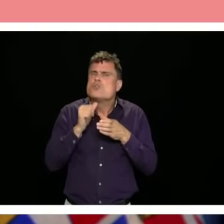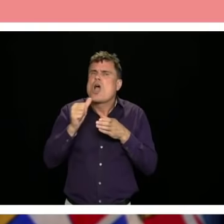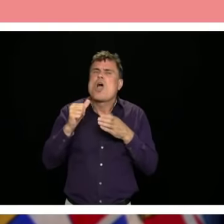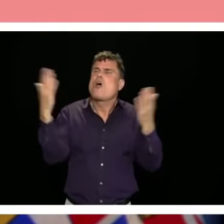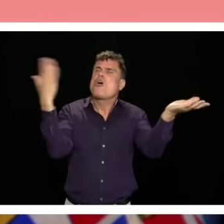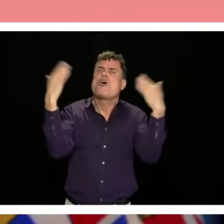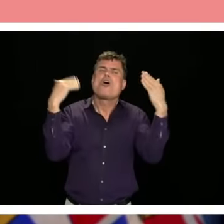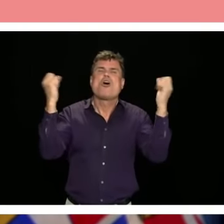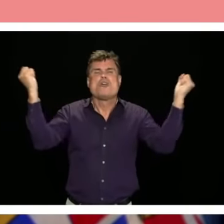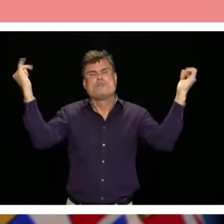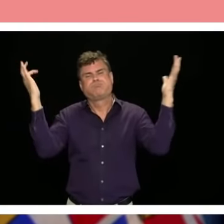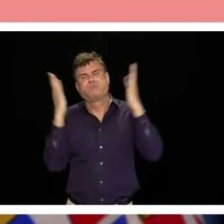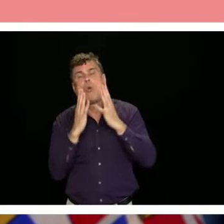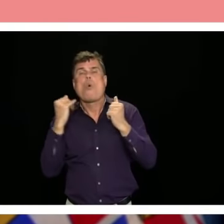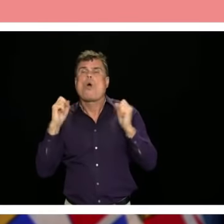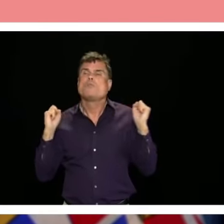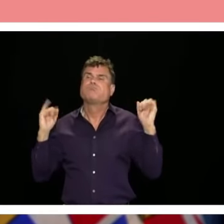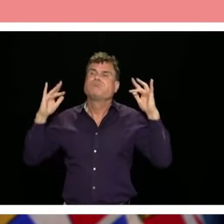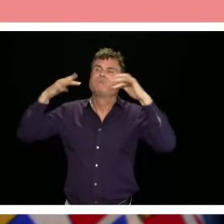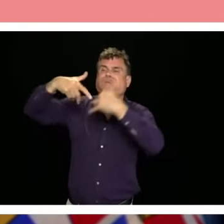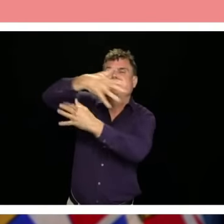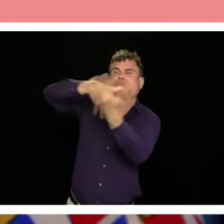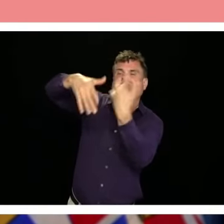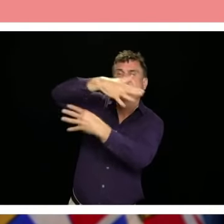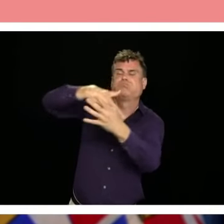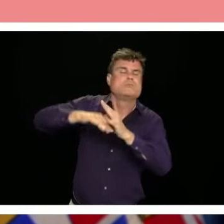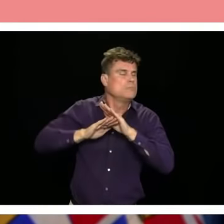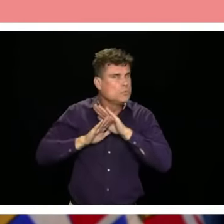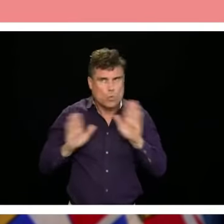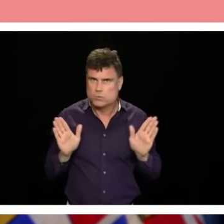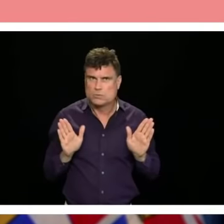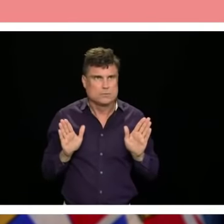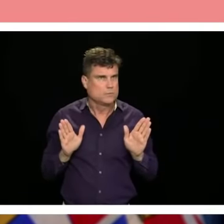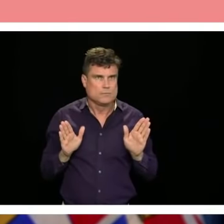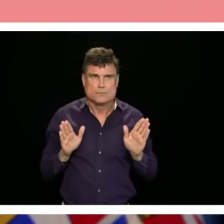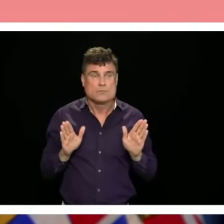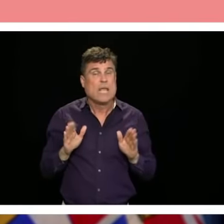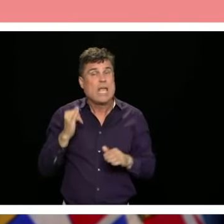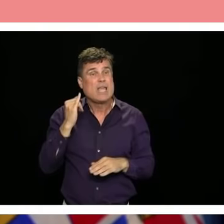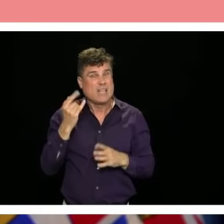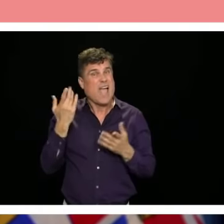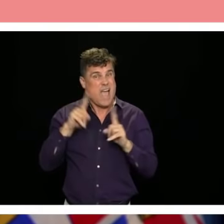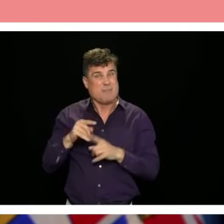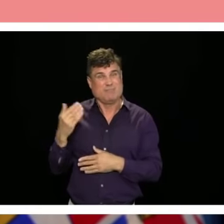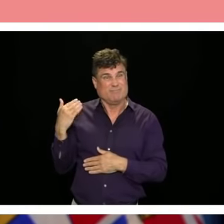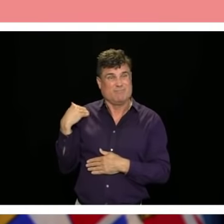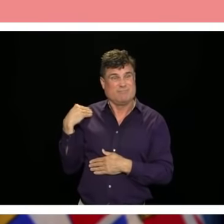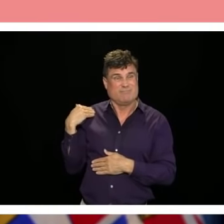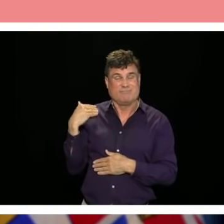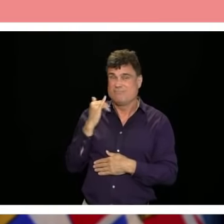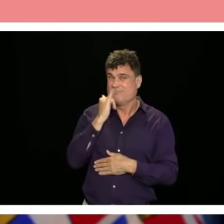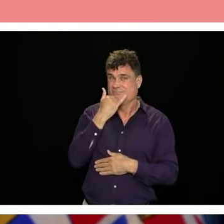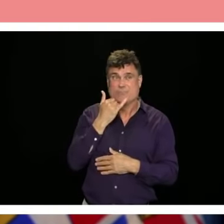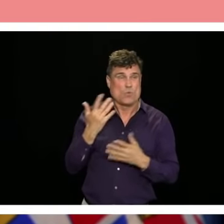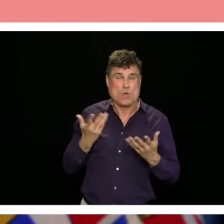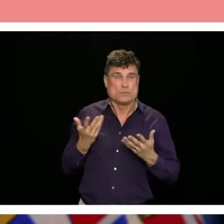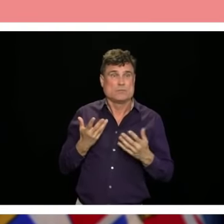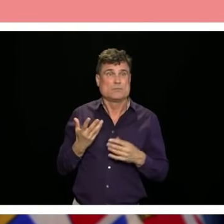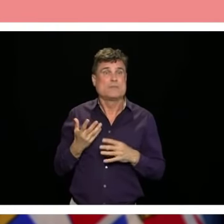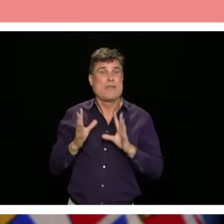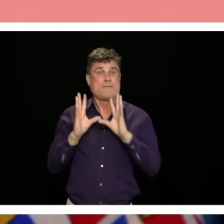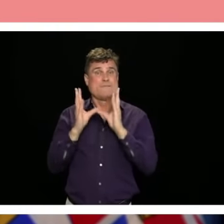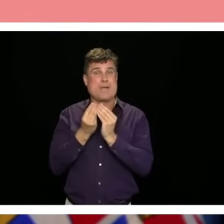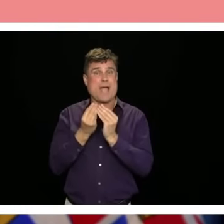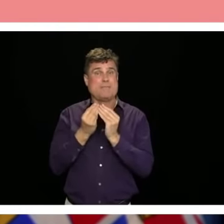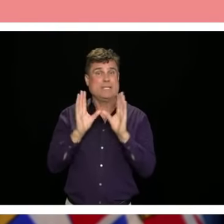always, always, always need to stay home and away from others if we're sick. We still need to keep our connections and our